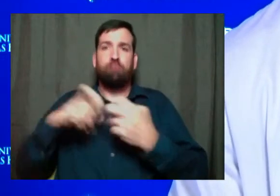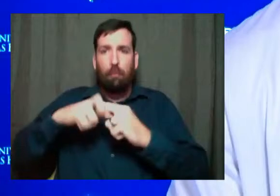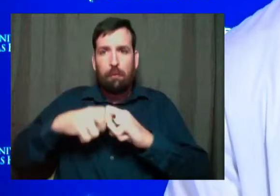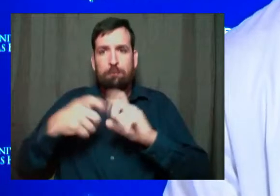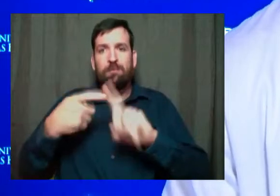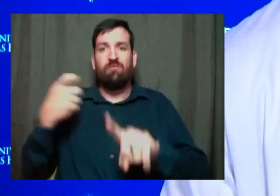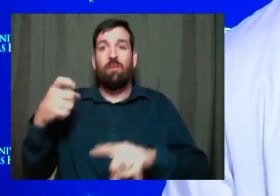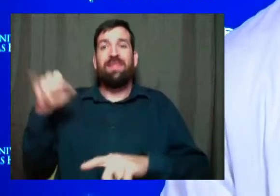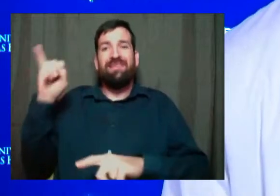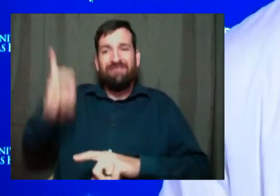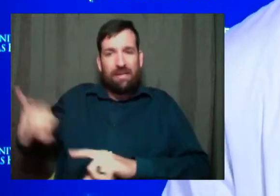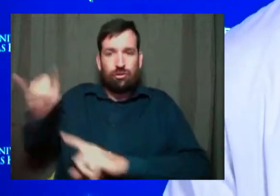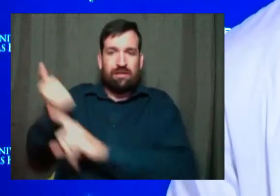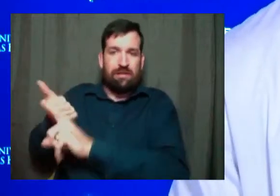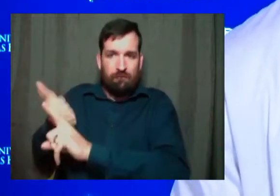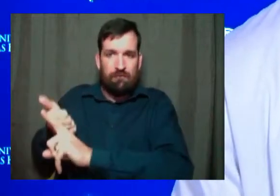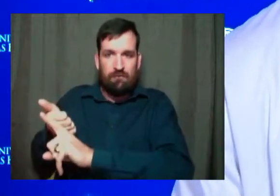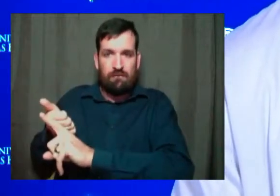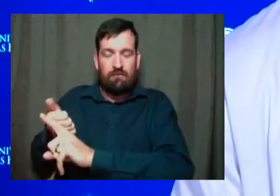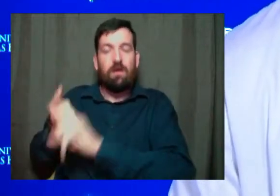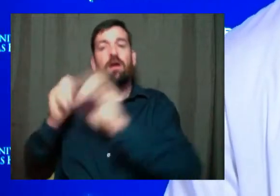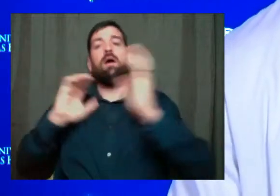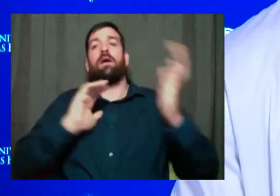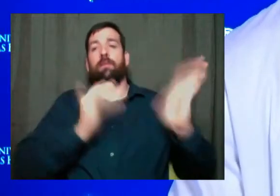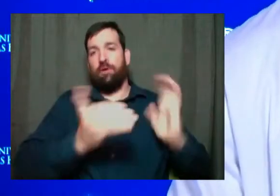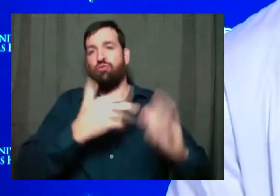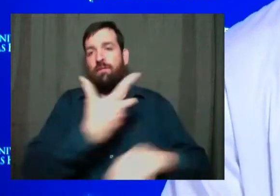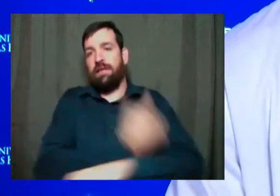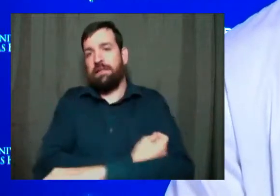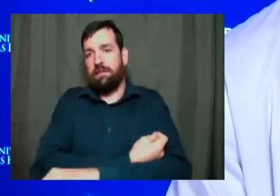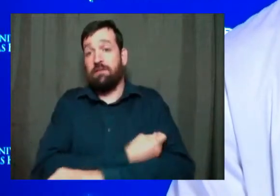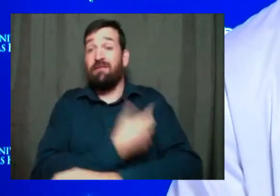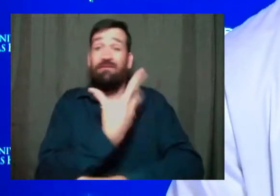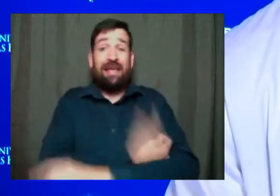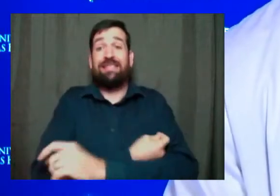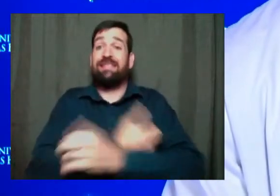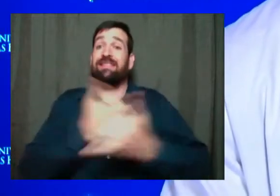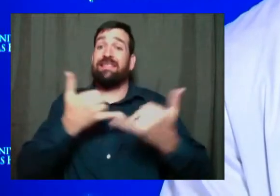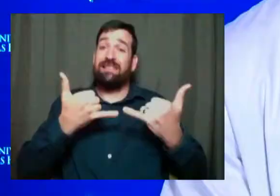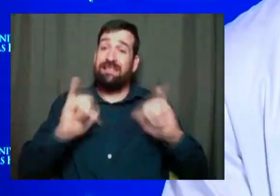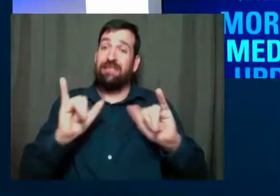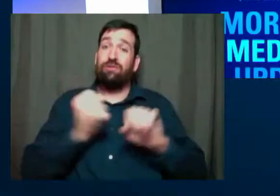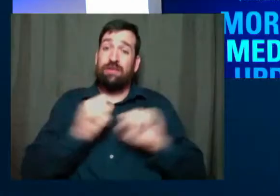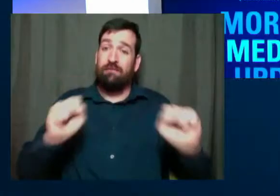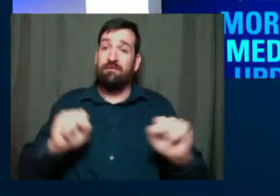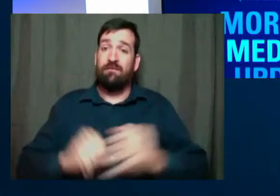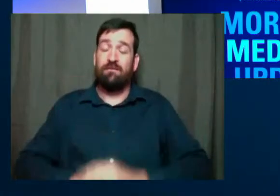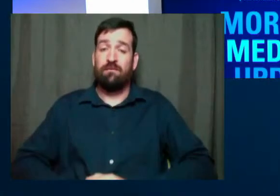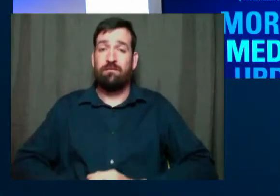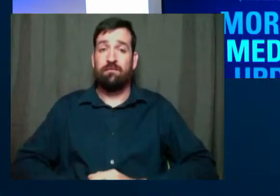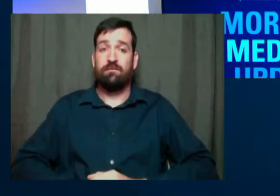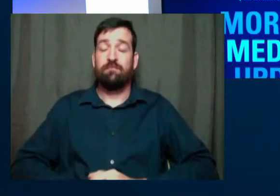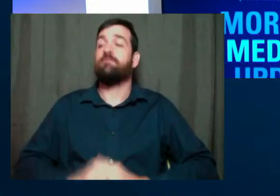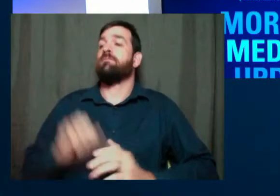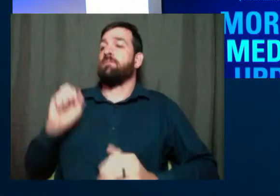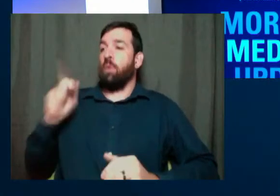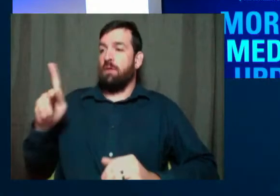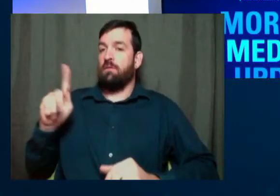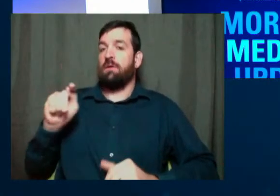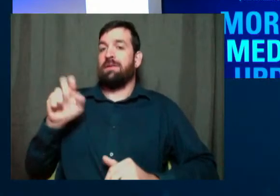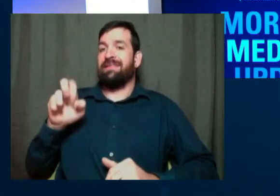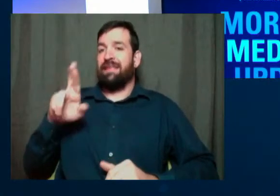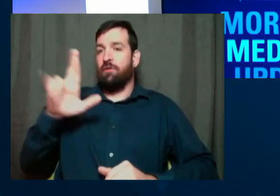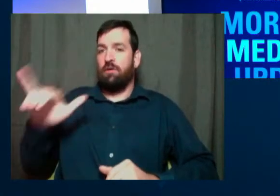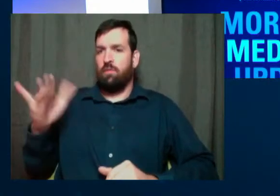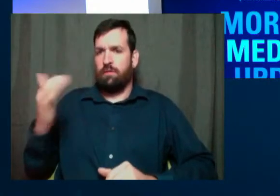infection itself as compared to the vaccine. So the vaccines continue to be safe. Okay, so Terry wants to know, how soon